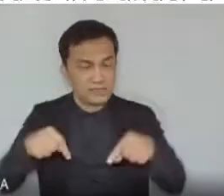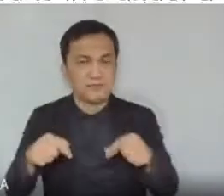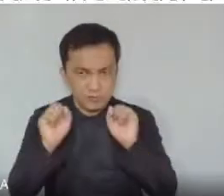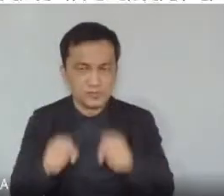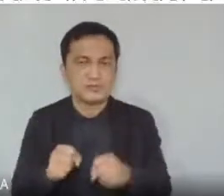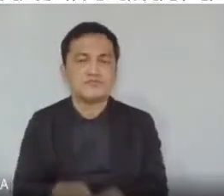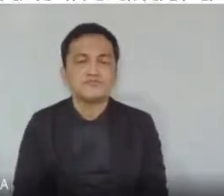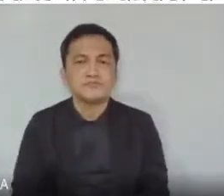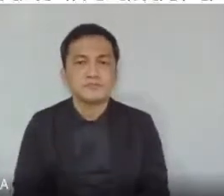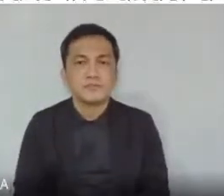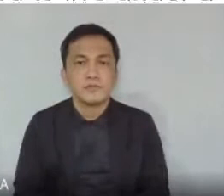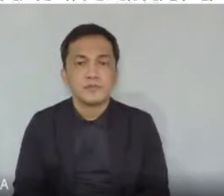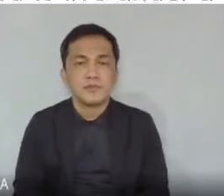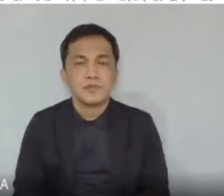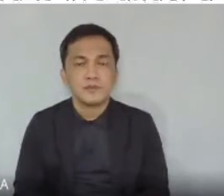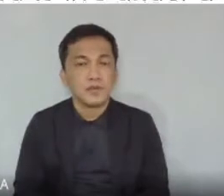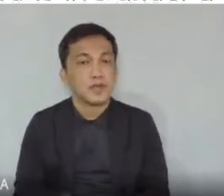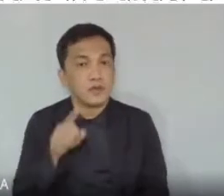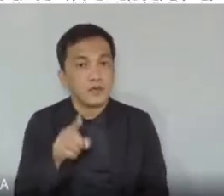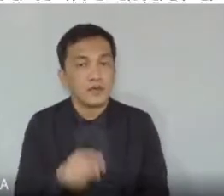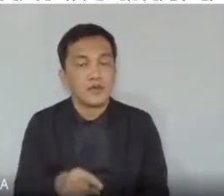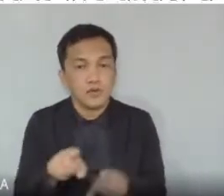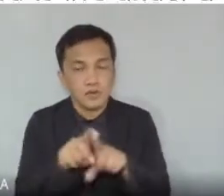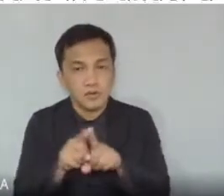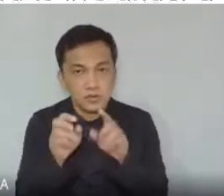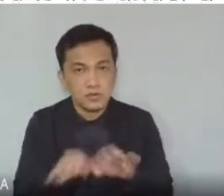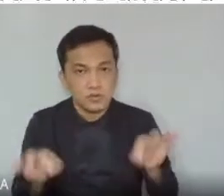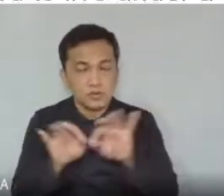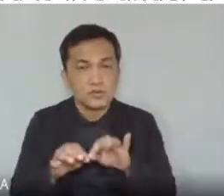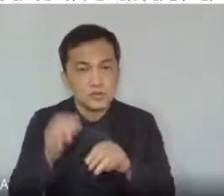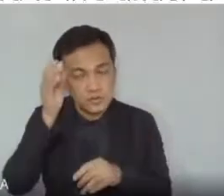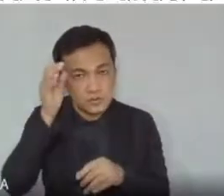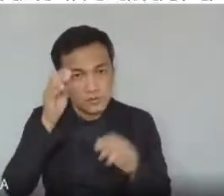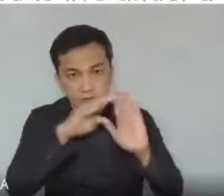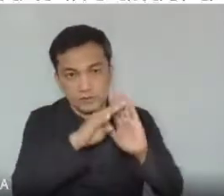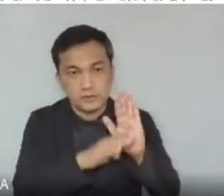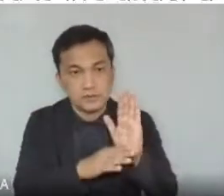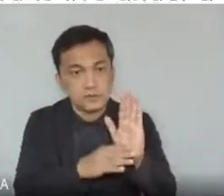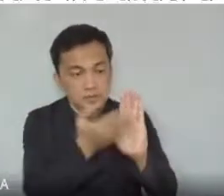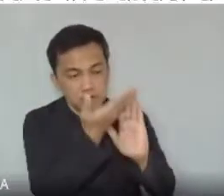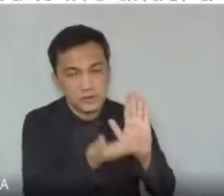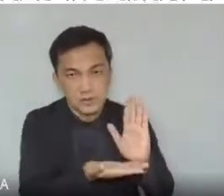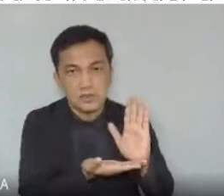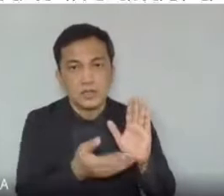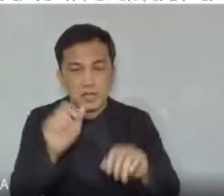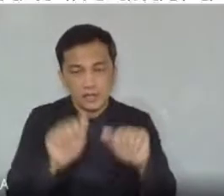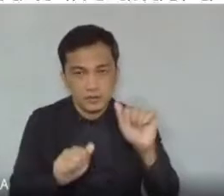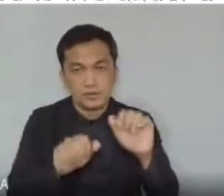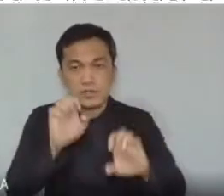a response to COVID-19. So, has it helped in controlling this